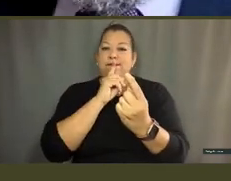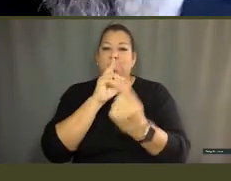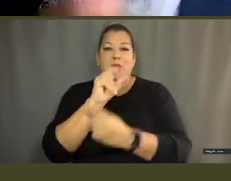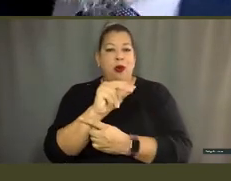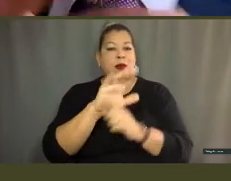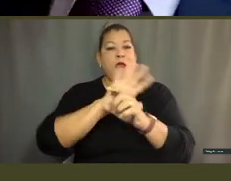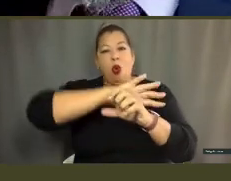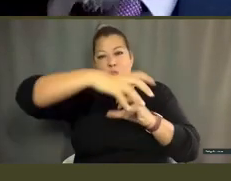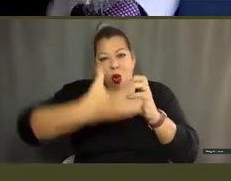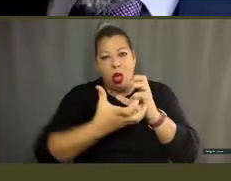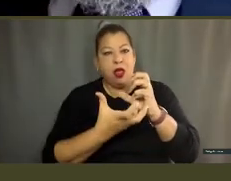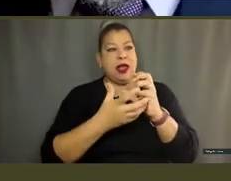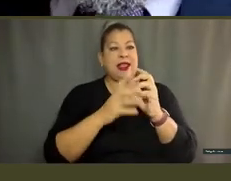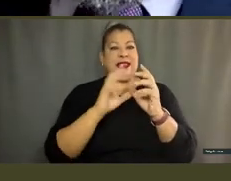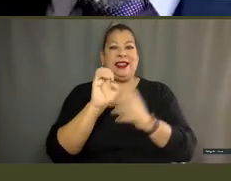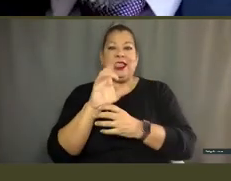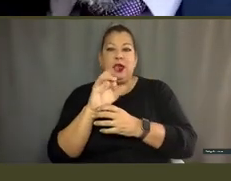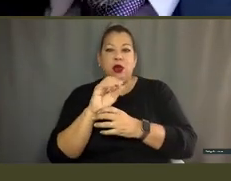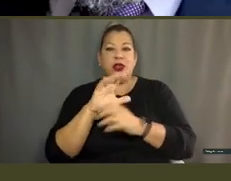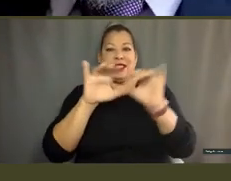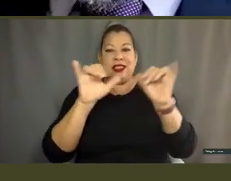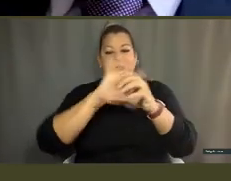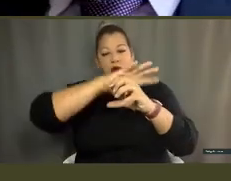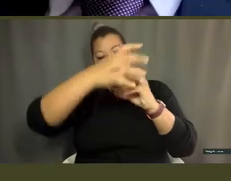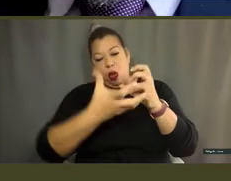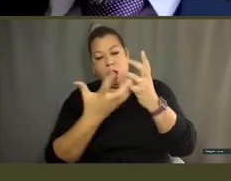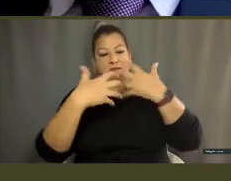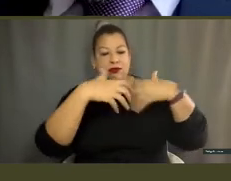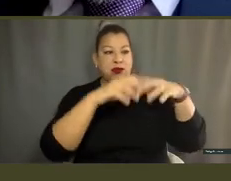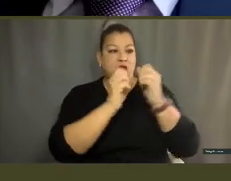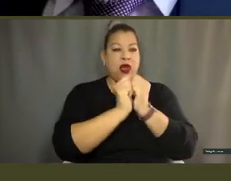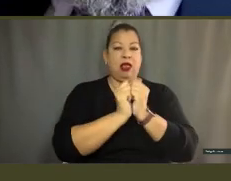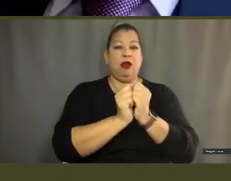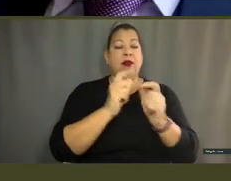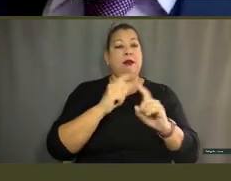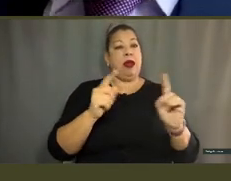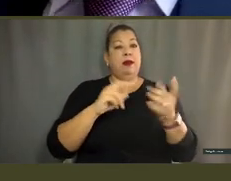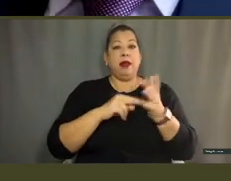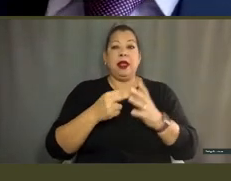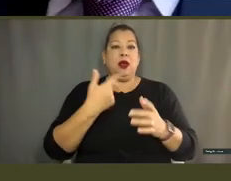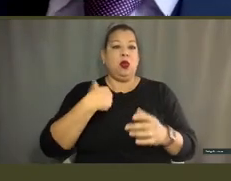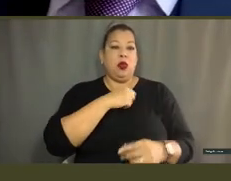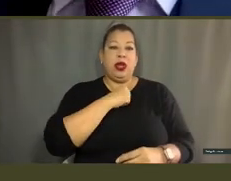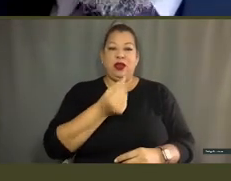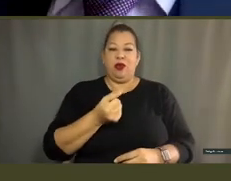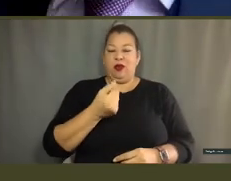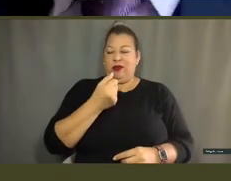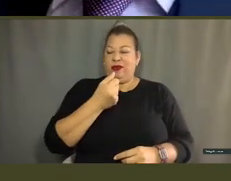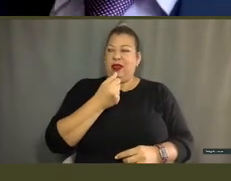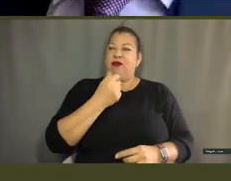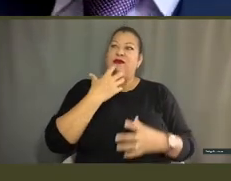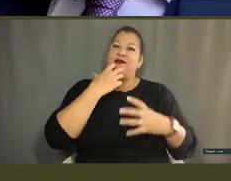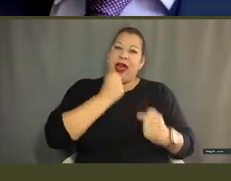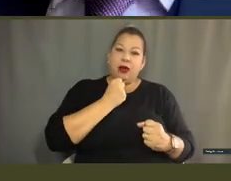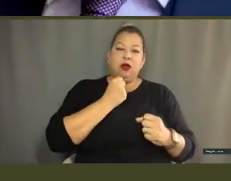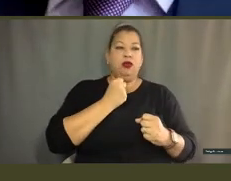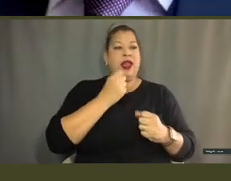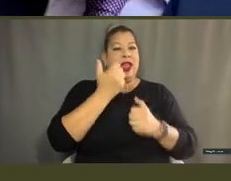you know, these are terms we use, but then we undervalue the thinking and idea behind how